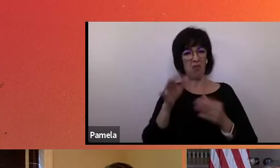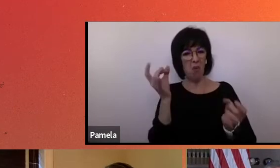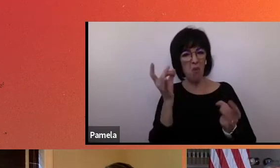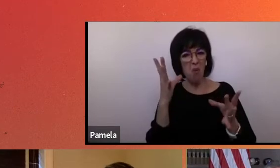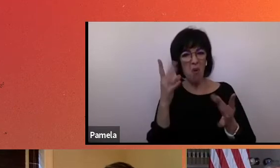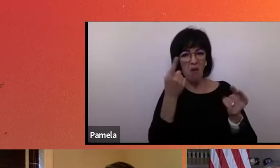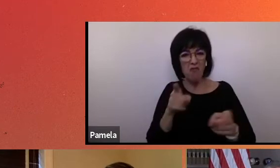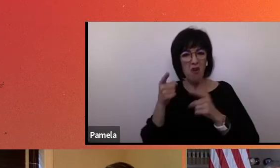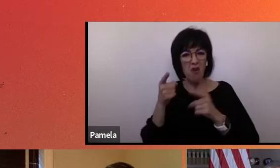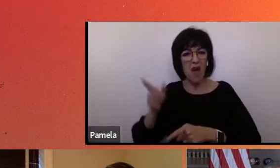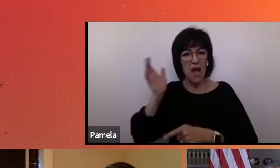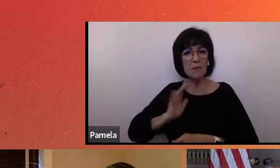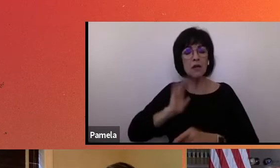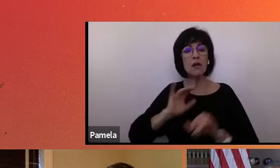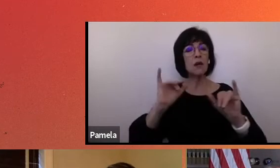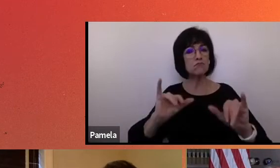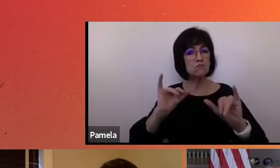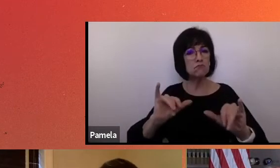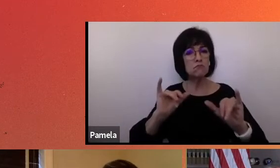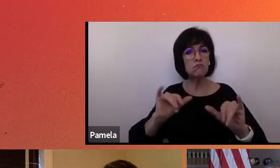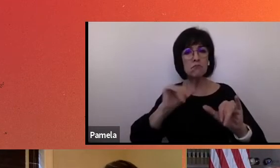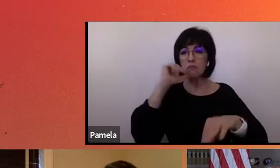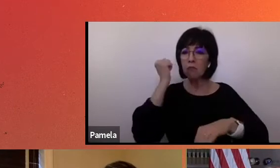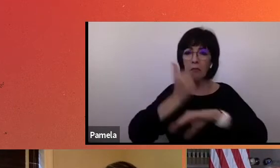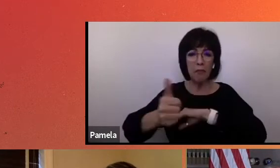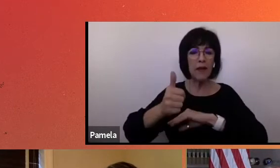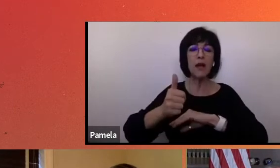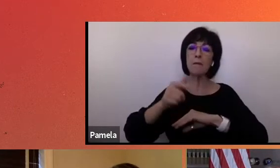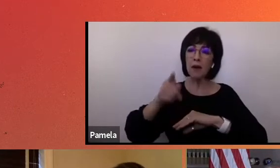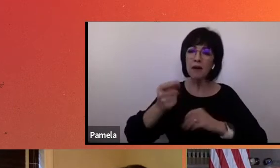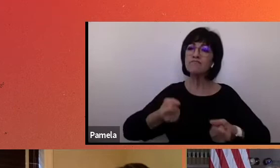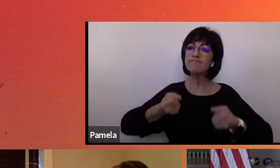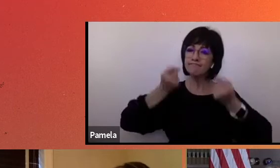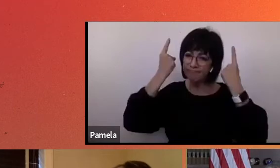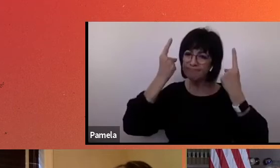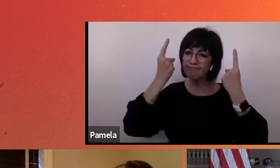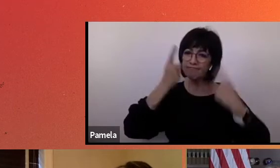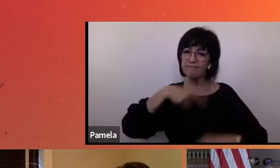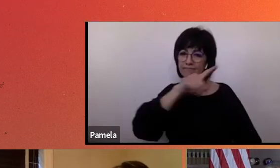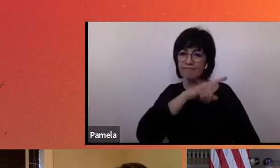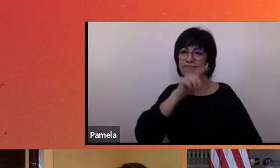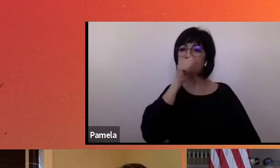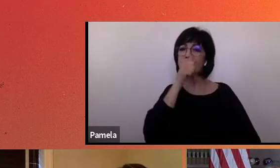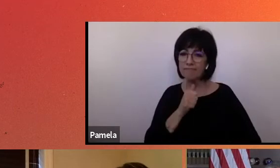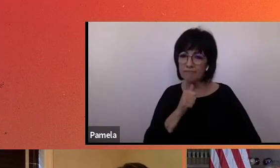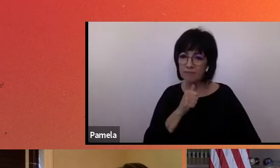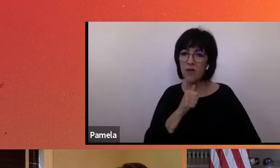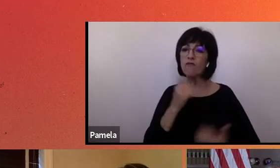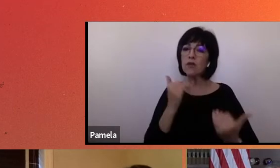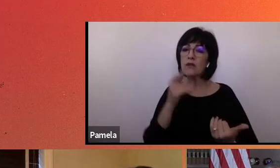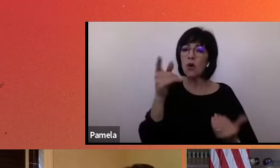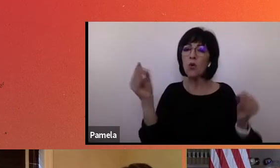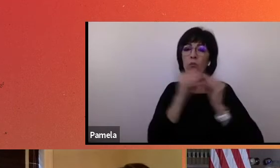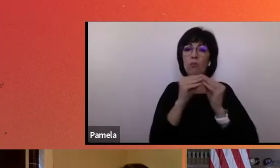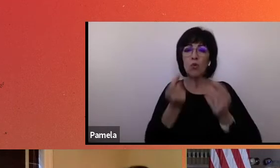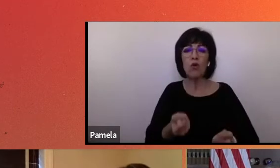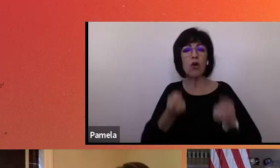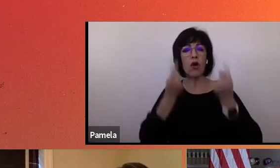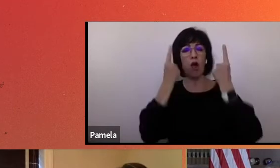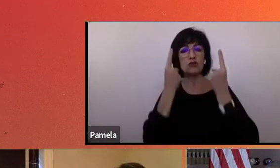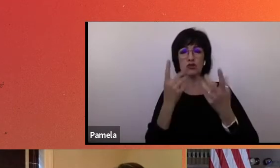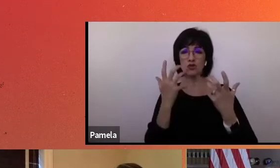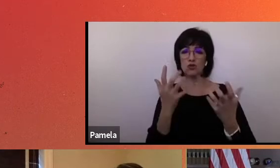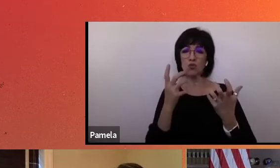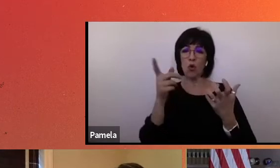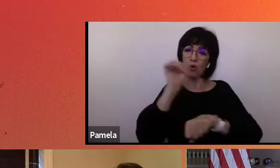that can be an opportunity. I might not have thought about it like that, or I bet I didn't. Oh, I did. I hadn't thought